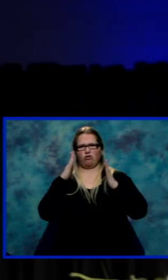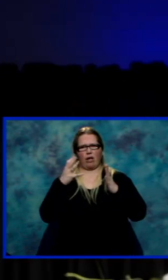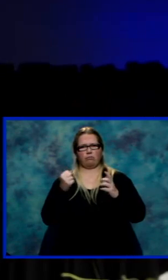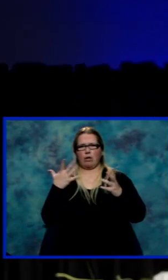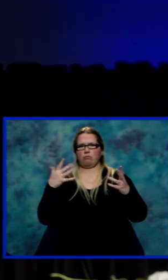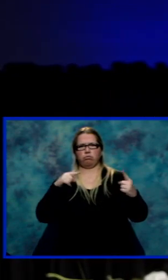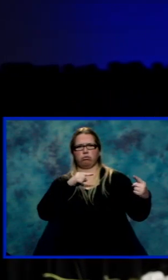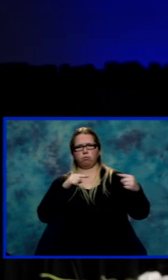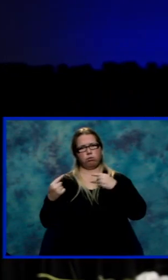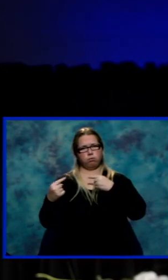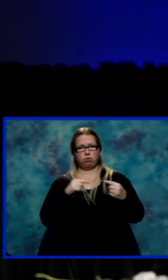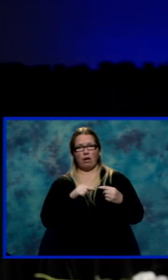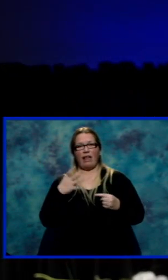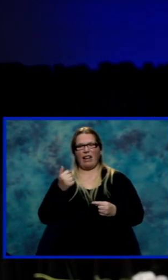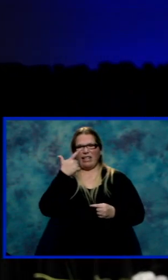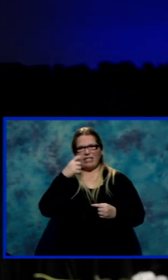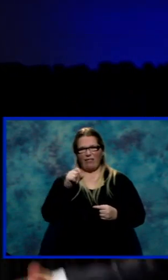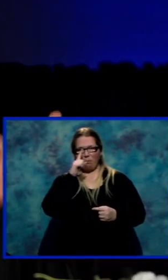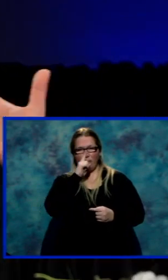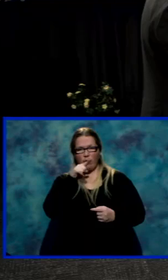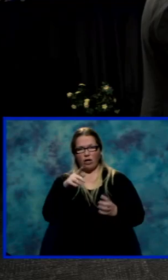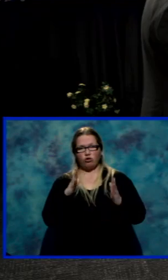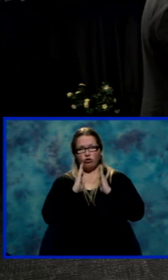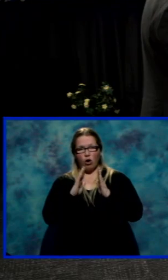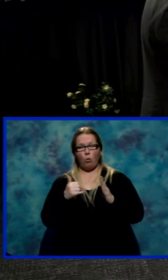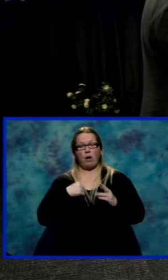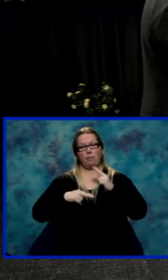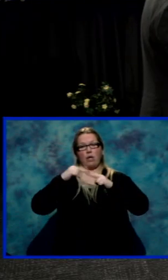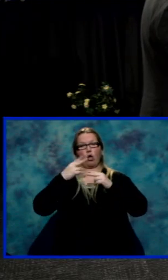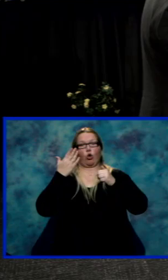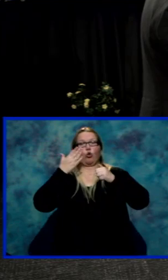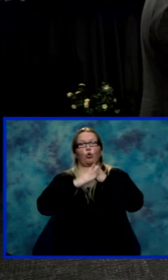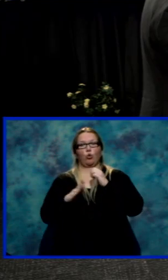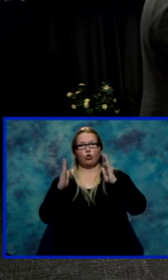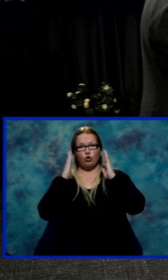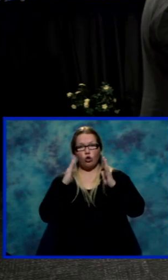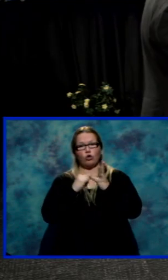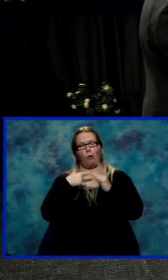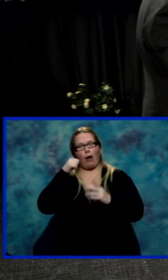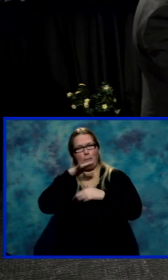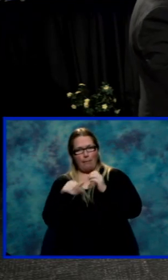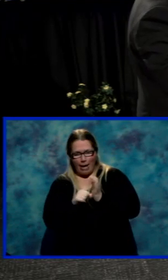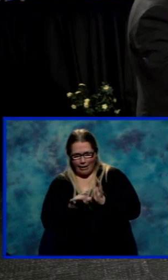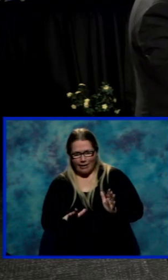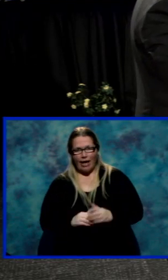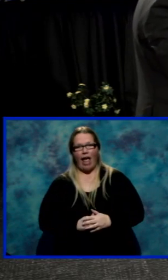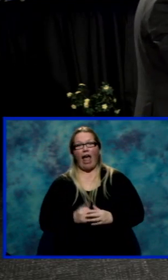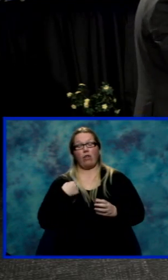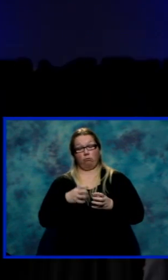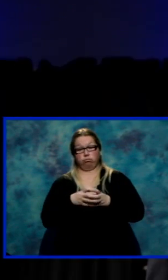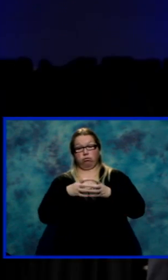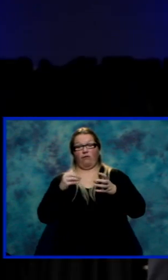conflict, and it split, and they were down to 70 members. And we ended up building a brand new church building, so I know about money, and then also increasing the membership